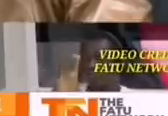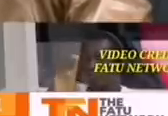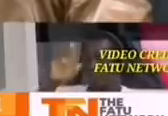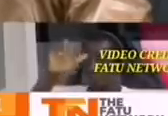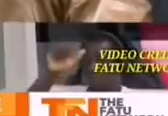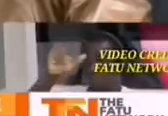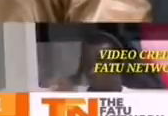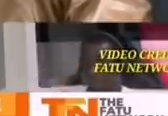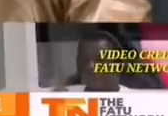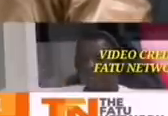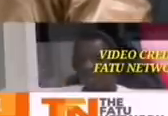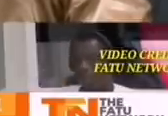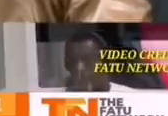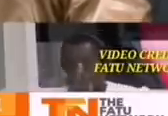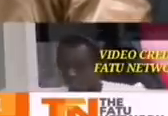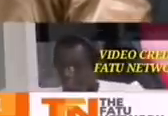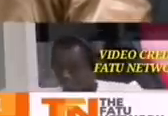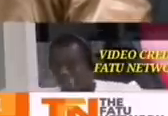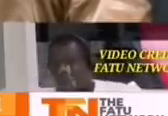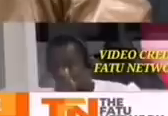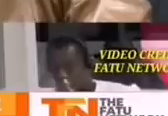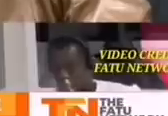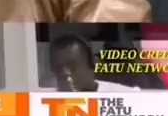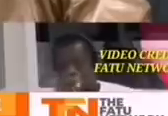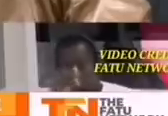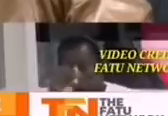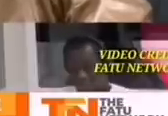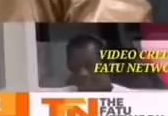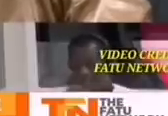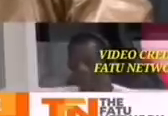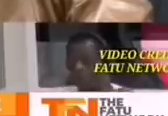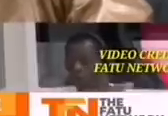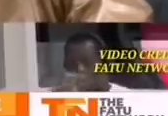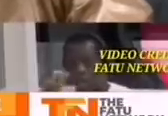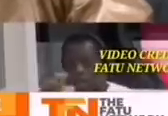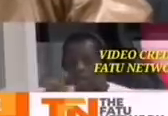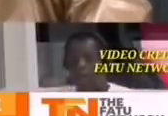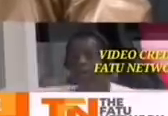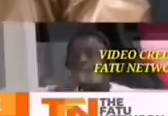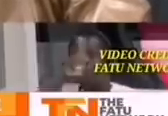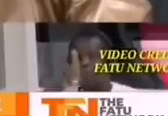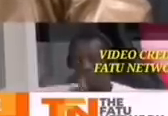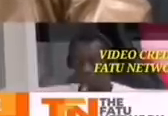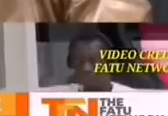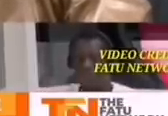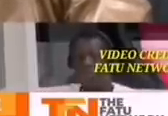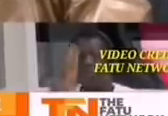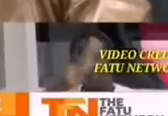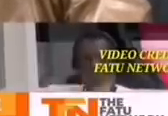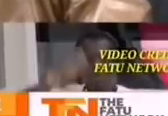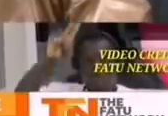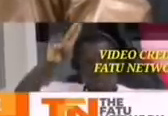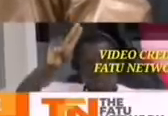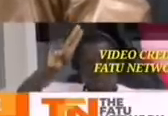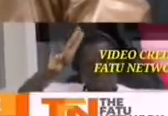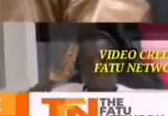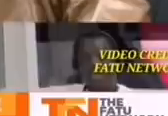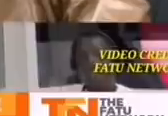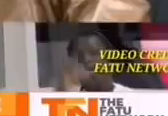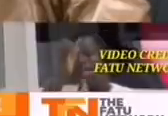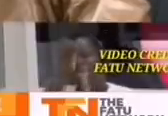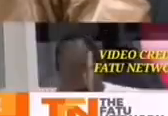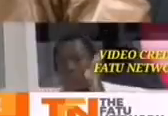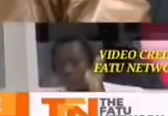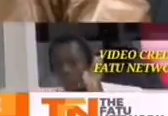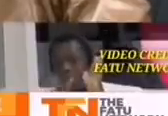residence on the night of Koro's death. Mbadi ulu a Yankuba Toure adiamuta nyao nyanding. Bara felenti a balambaya ke kuola a